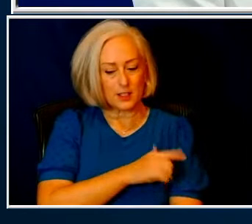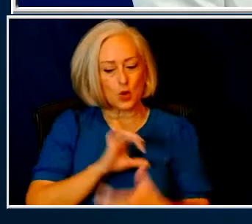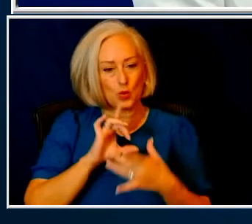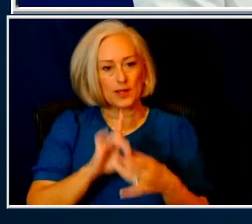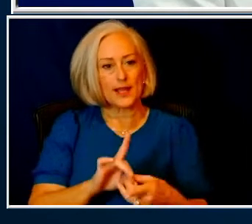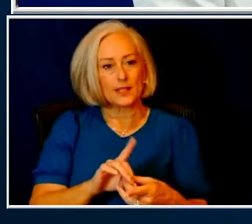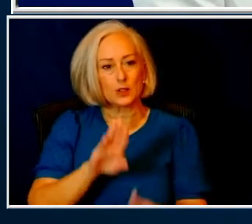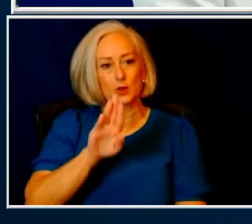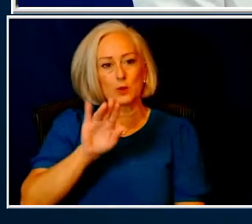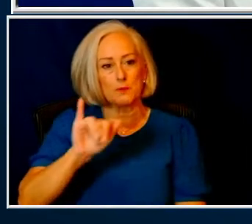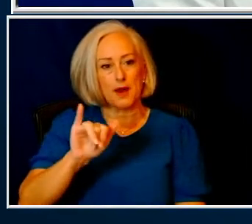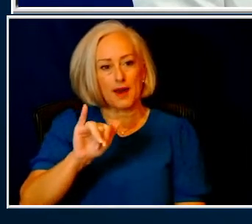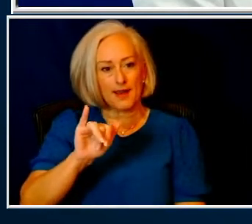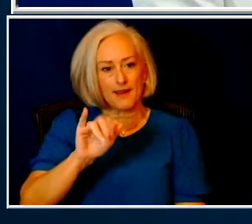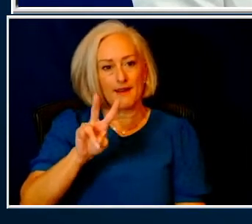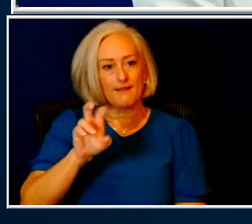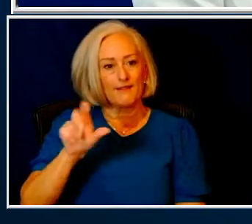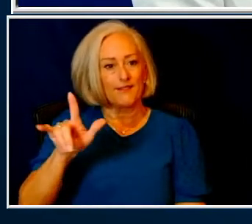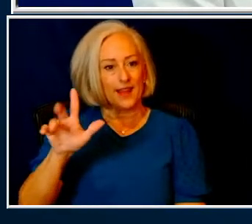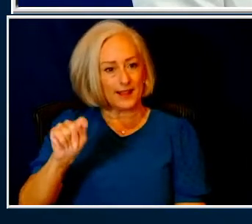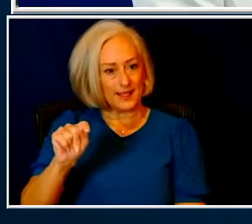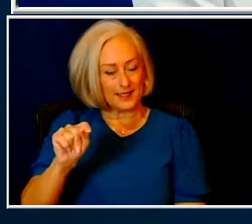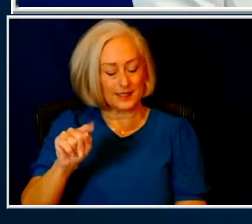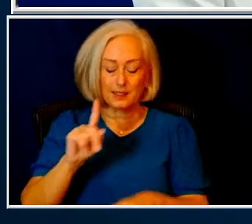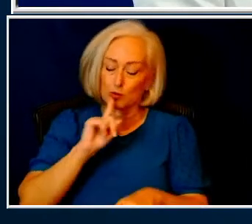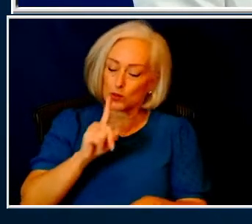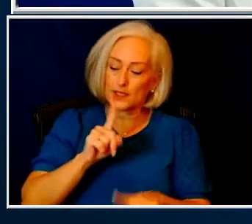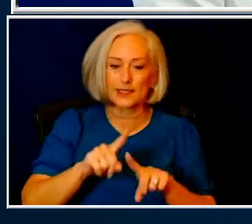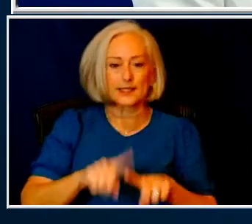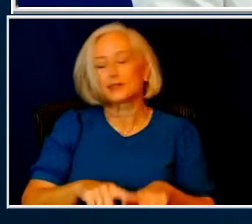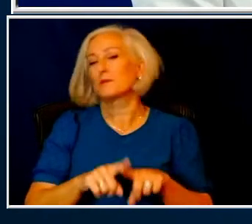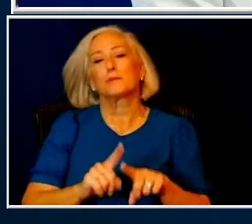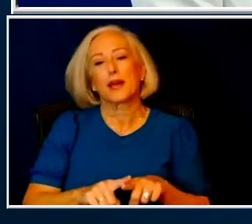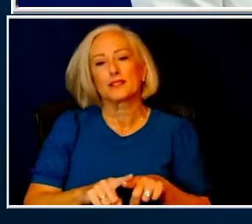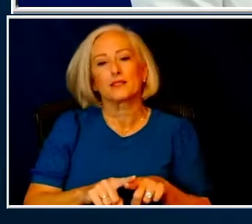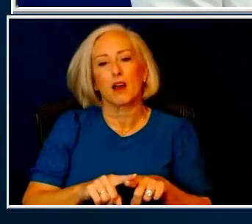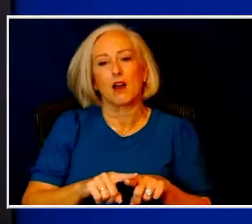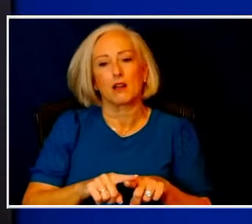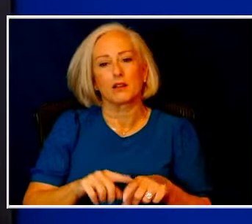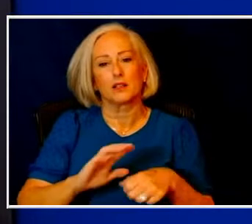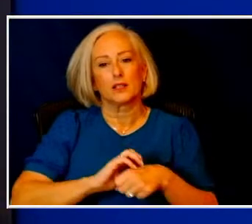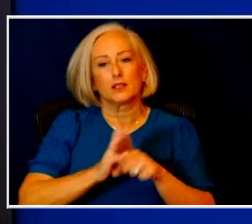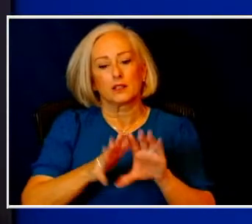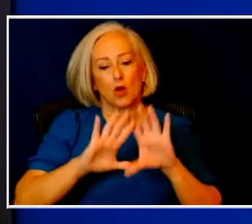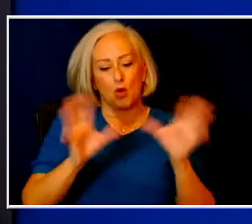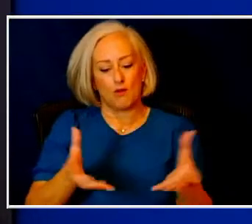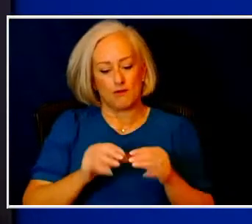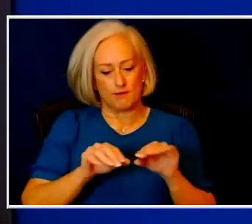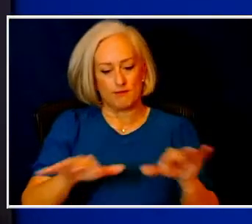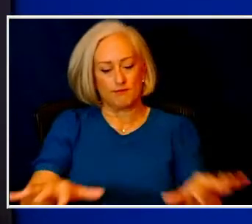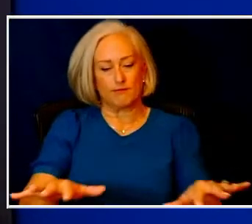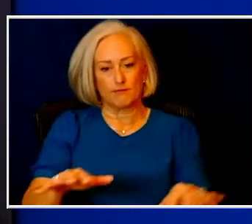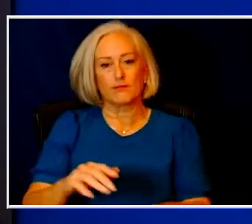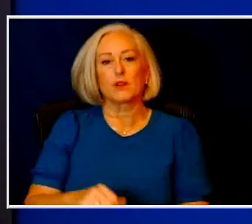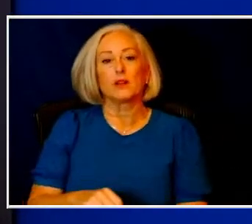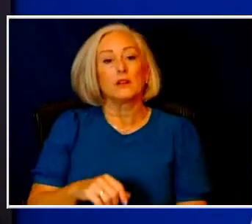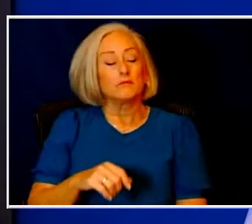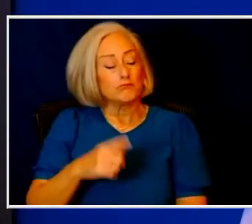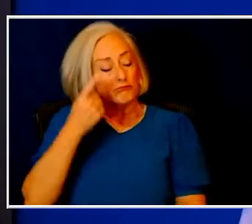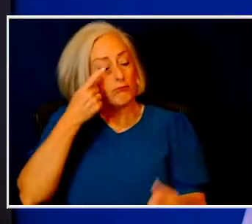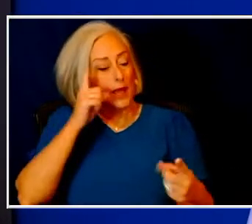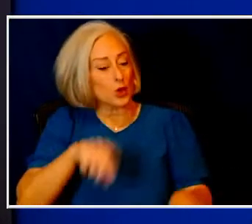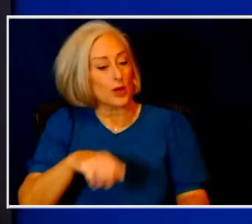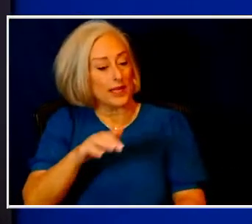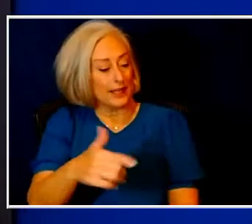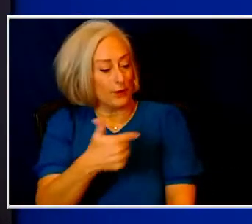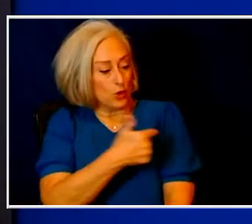be depending, I think, on the status of the pandemic or endemic. Yeah, I agree. If you had that dose and it was in September and it was